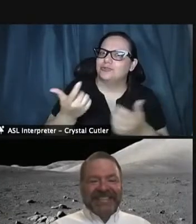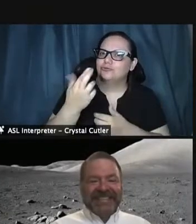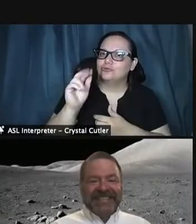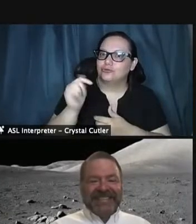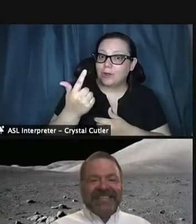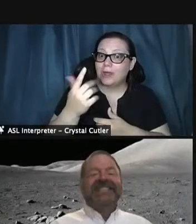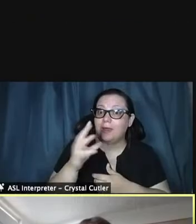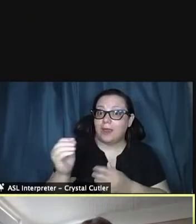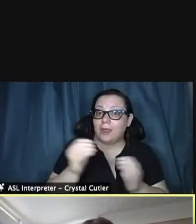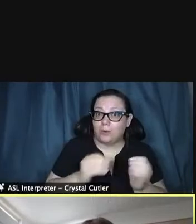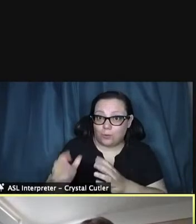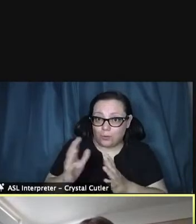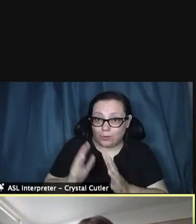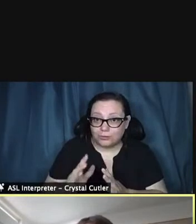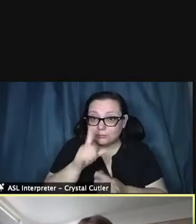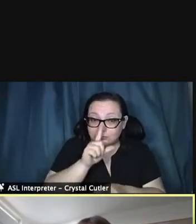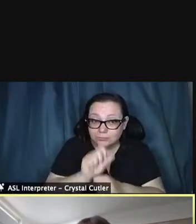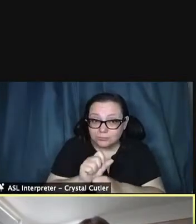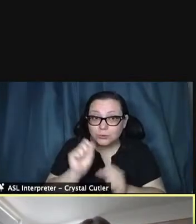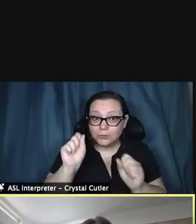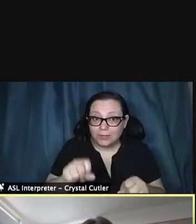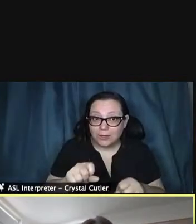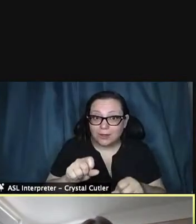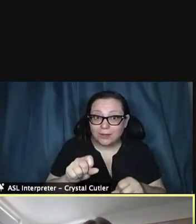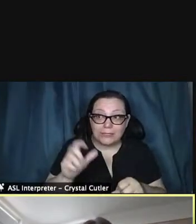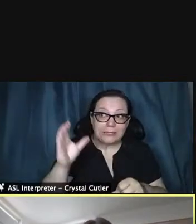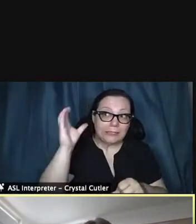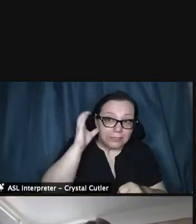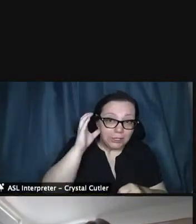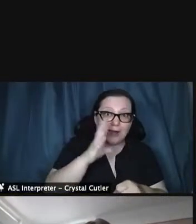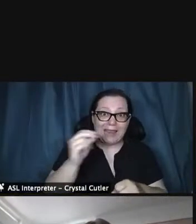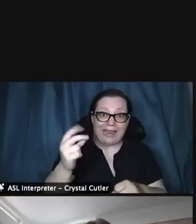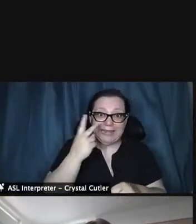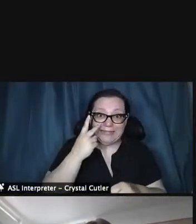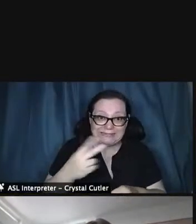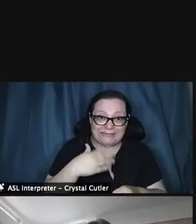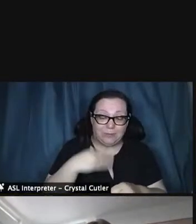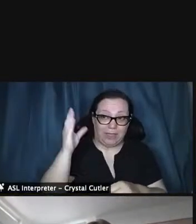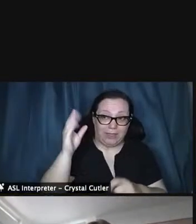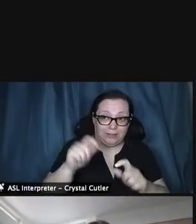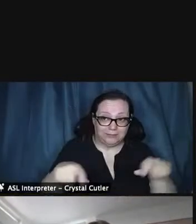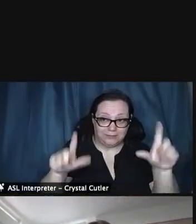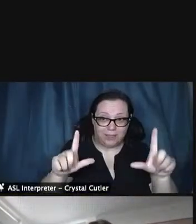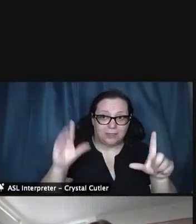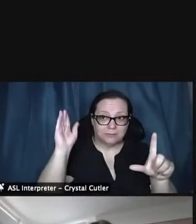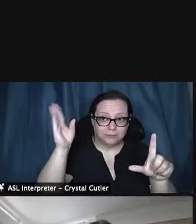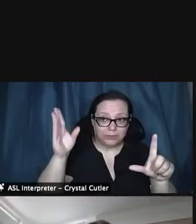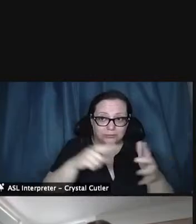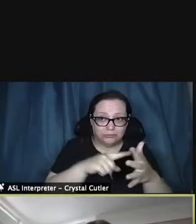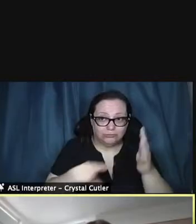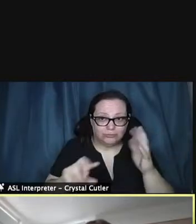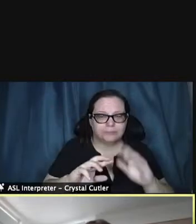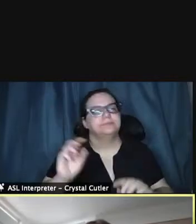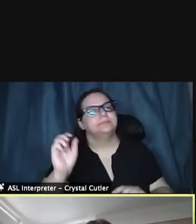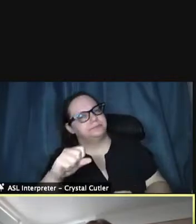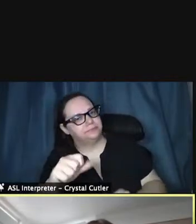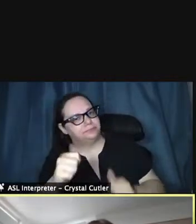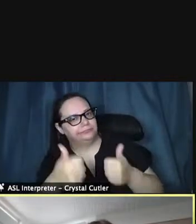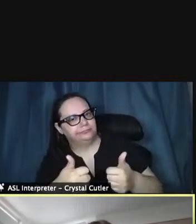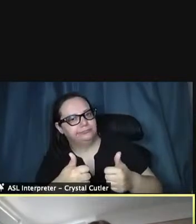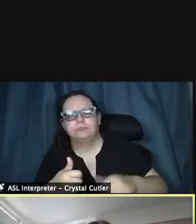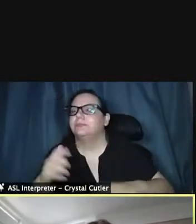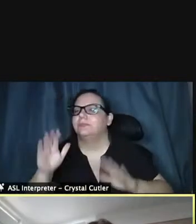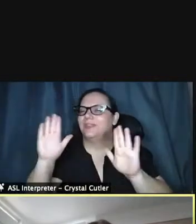can both hear me as well as see my slides in presentation mode? Yes, thank you. Okay, fabulous. Well,